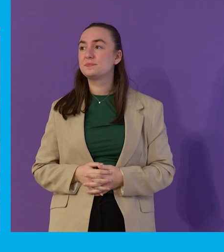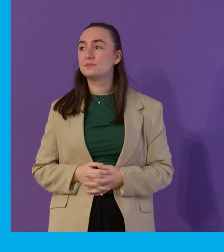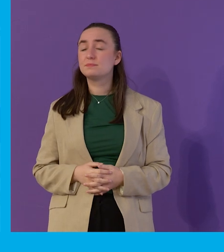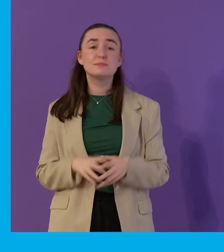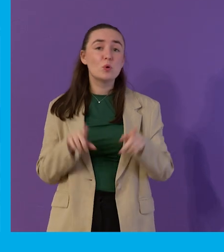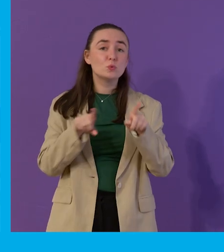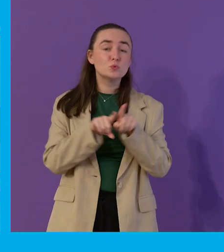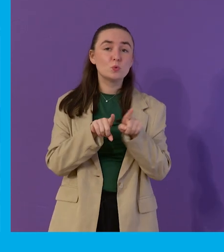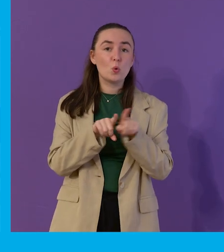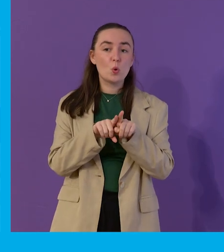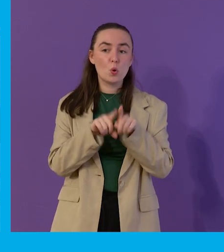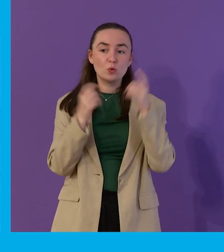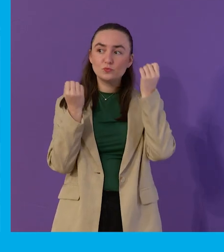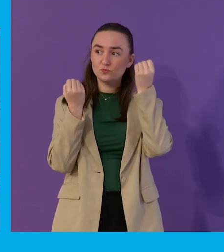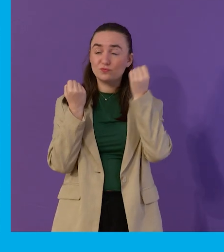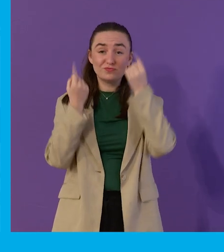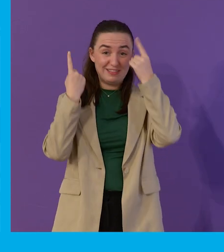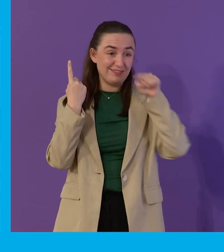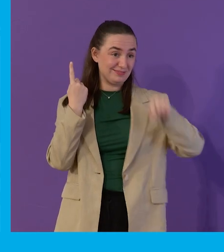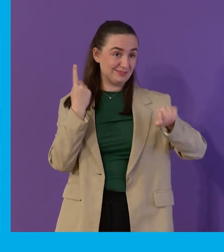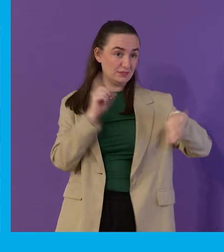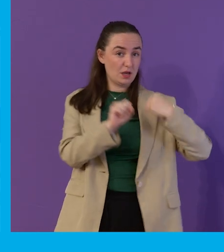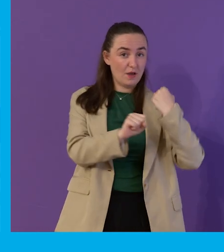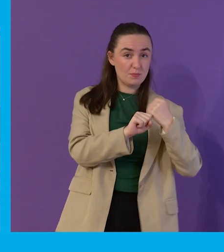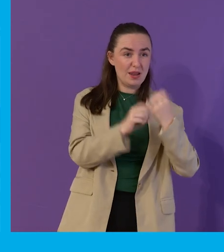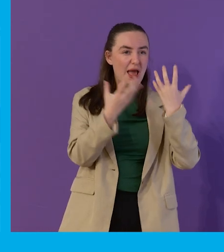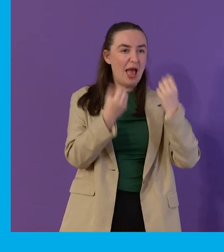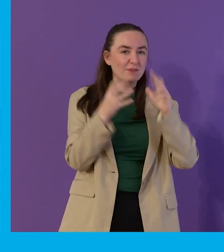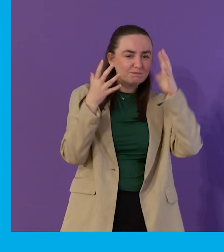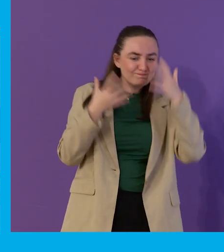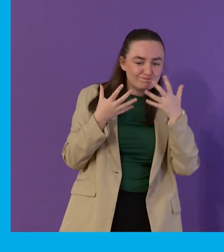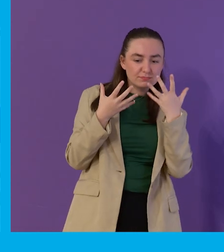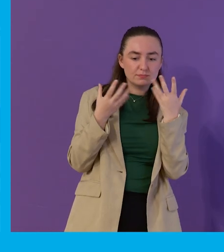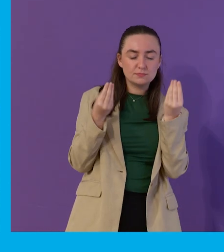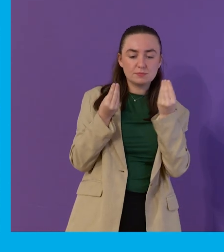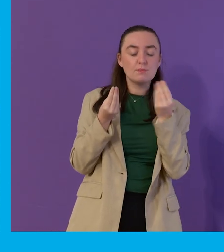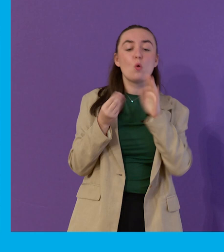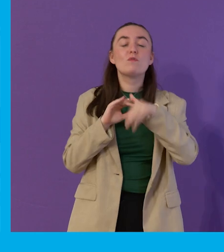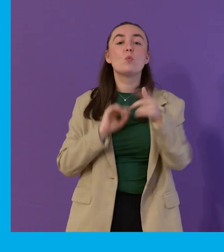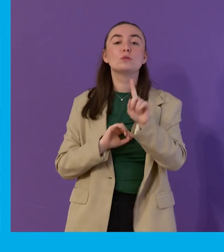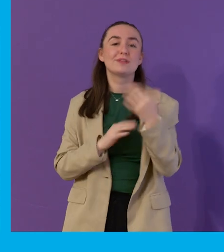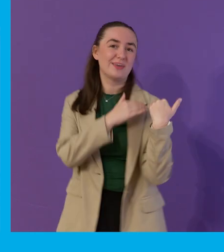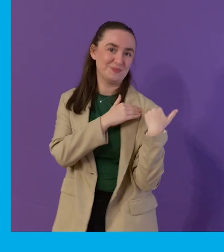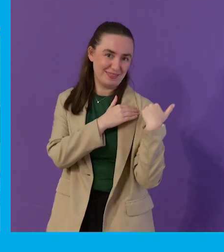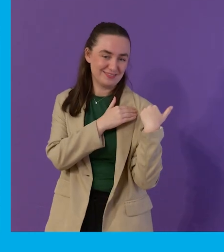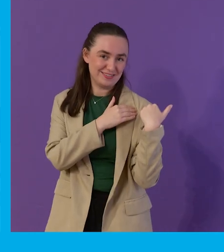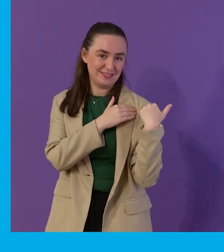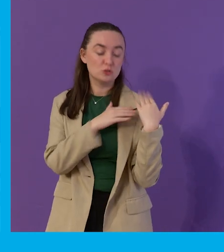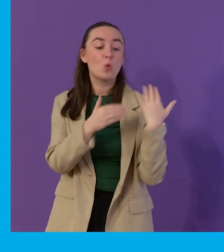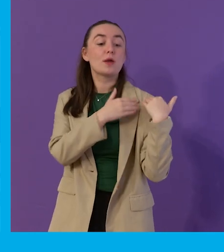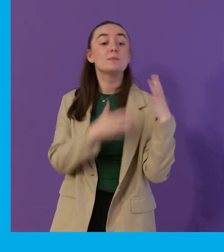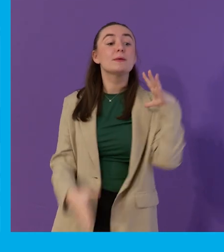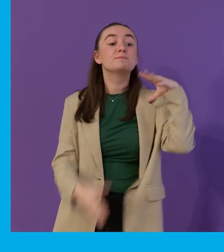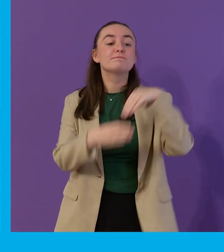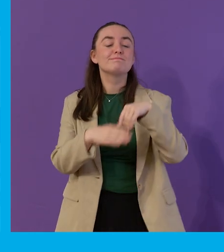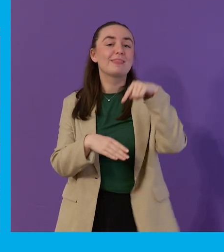realises that the government has concerns about accountability So his accountability wrapped into that,